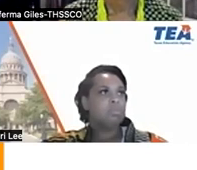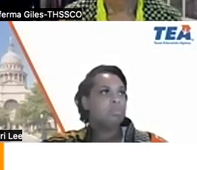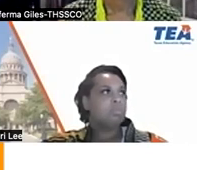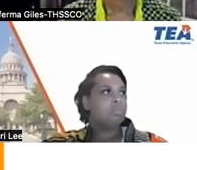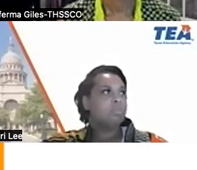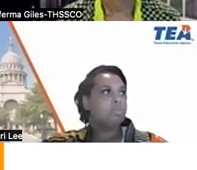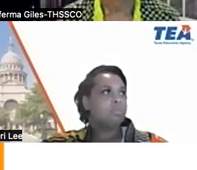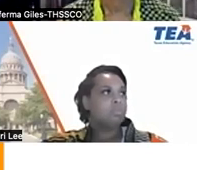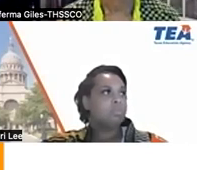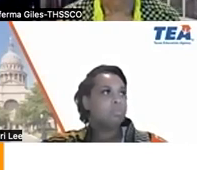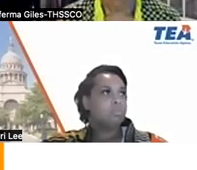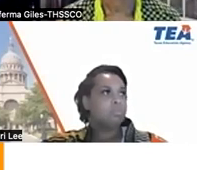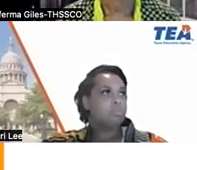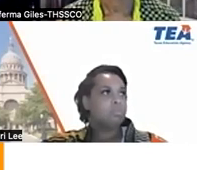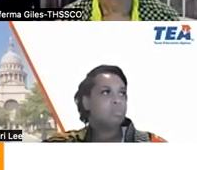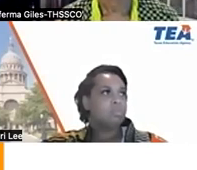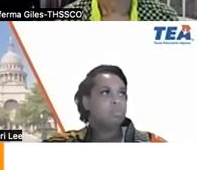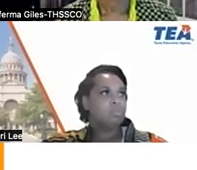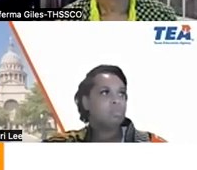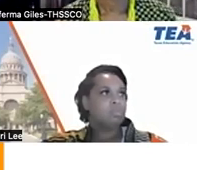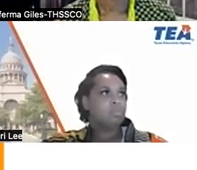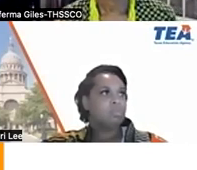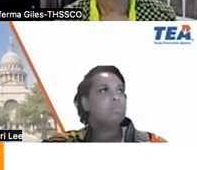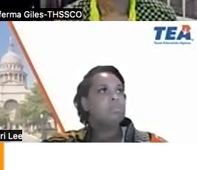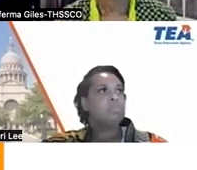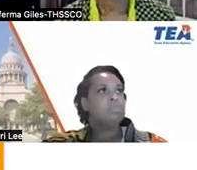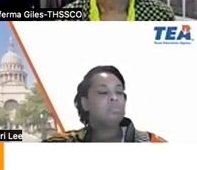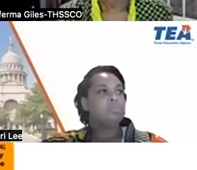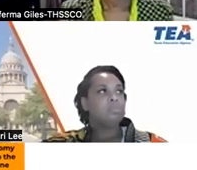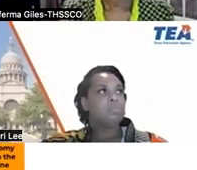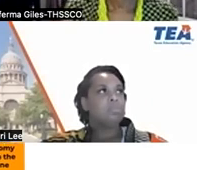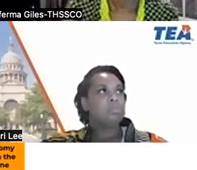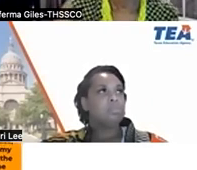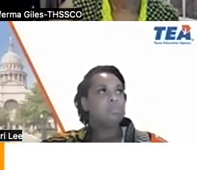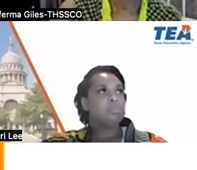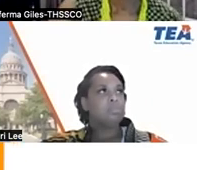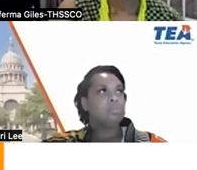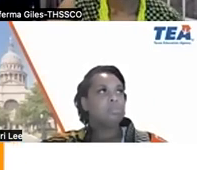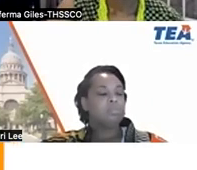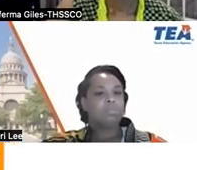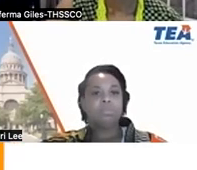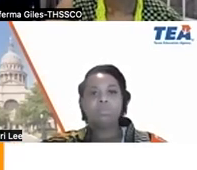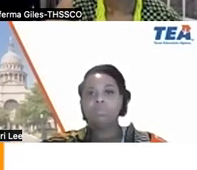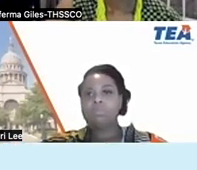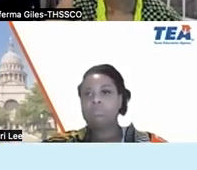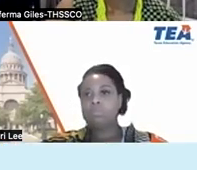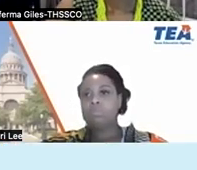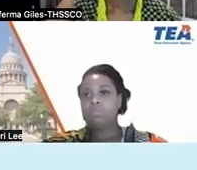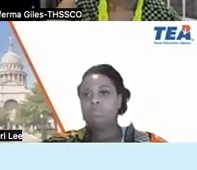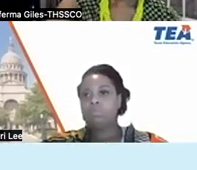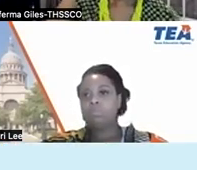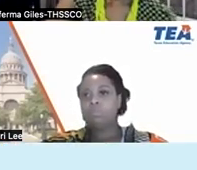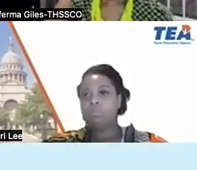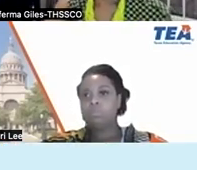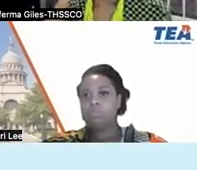always. And so we sent you a link to a Google form before the meeting. In this form, we've